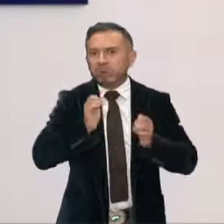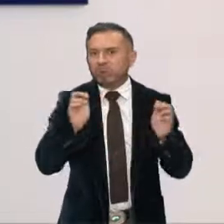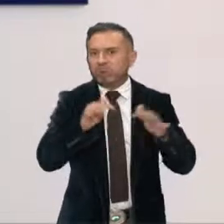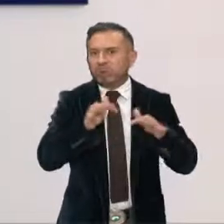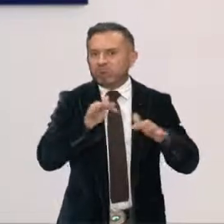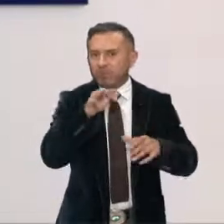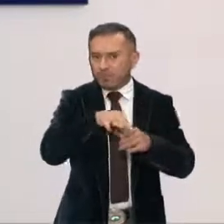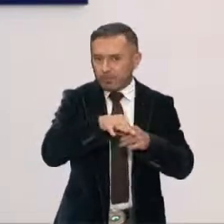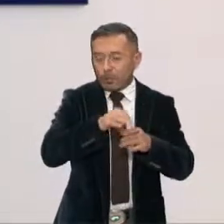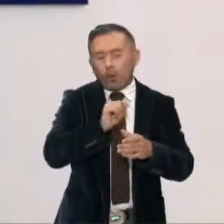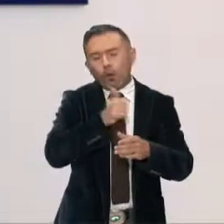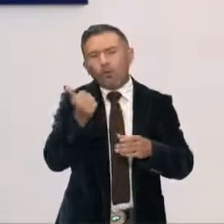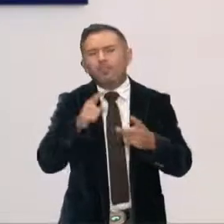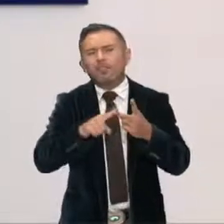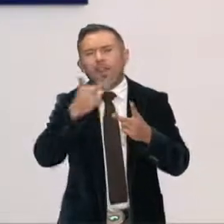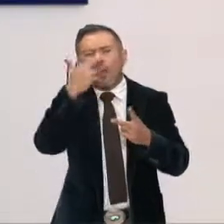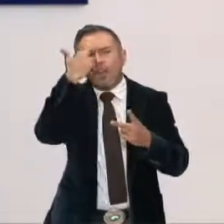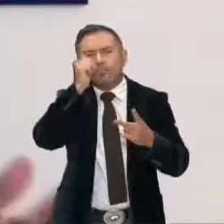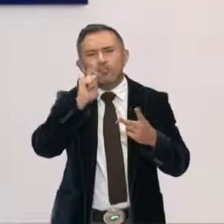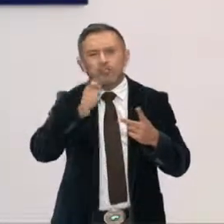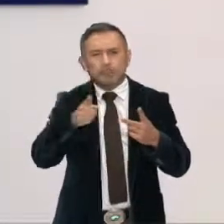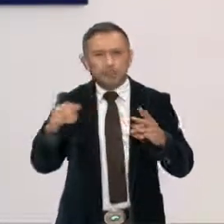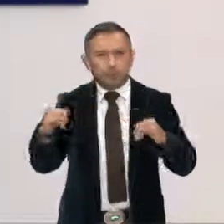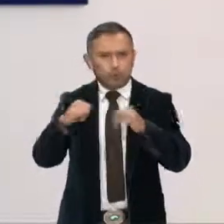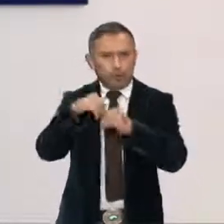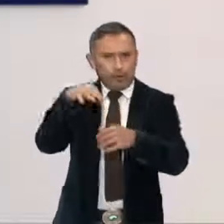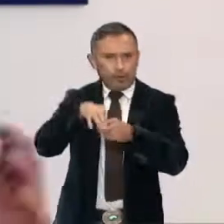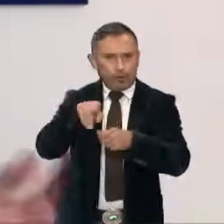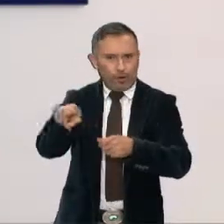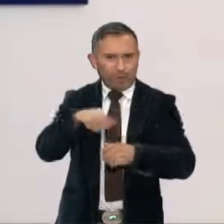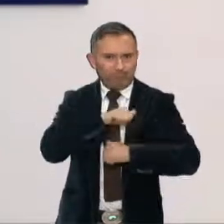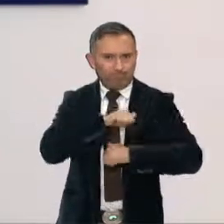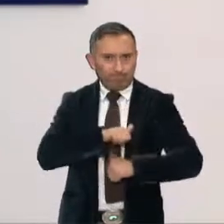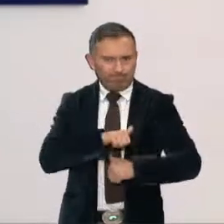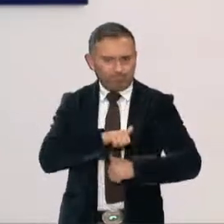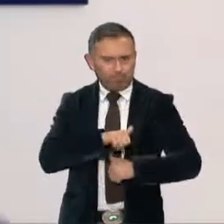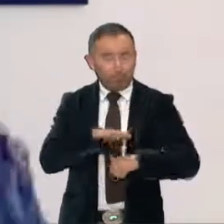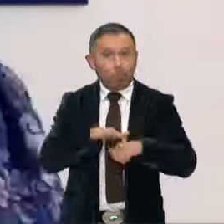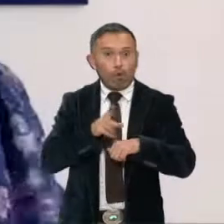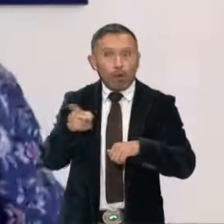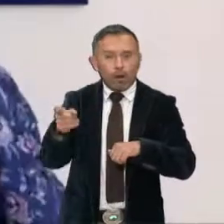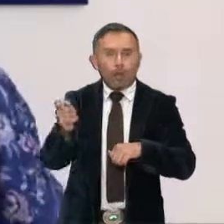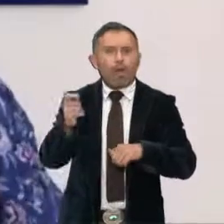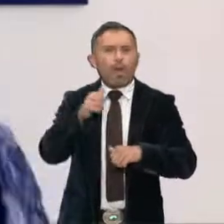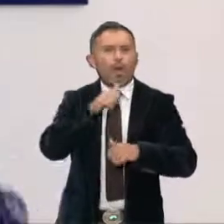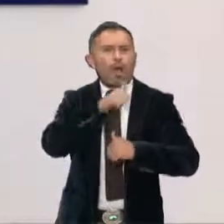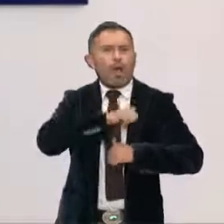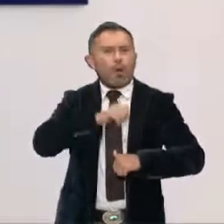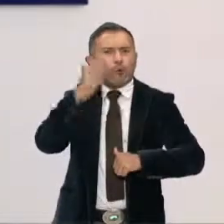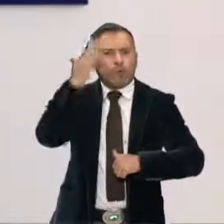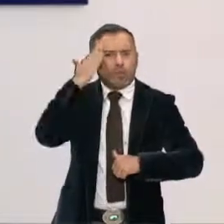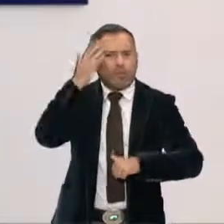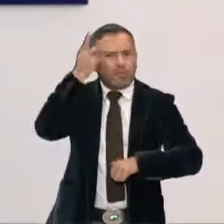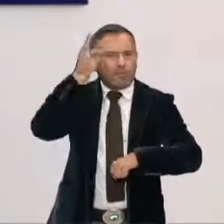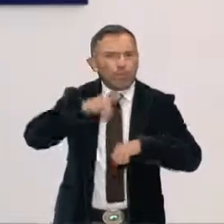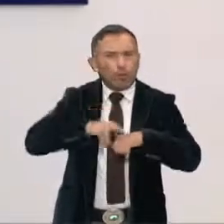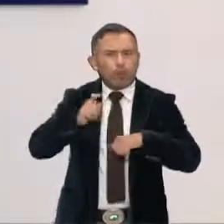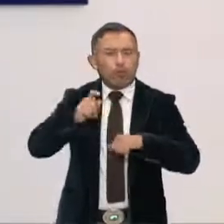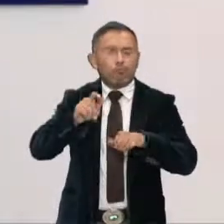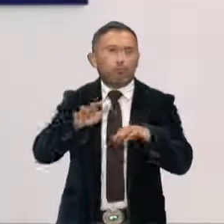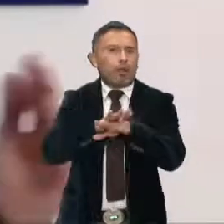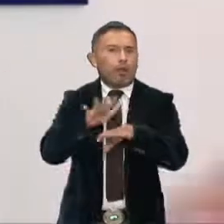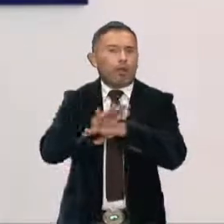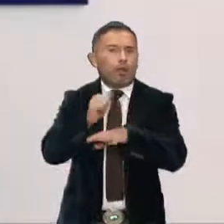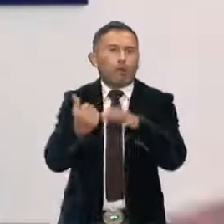explanation, undoubtedly, is the authority of the electoral body. On one hand, because it was totally